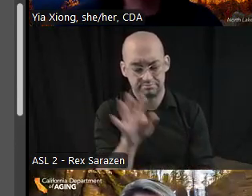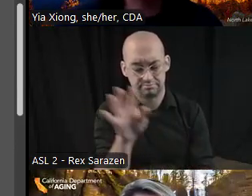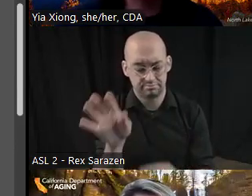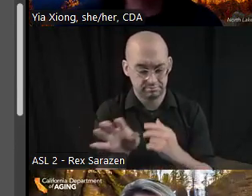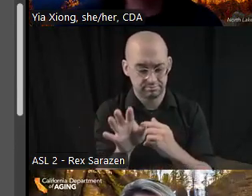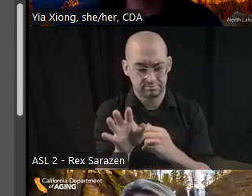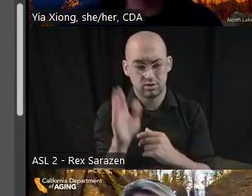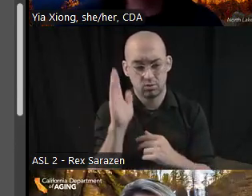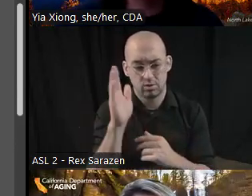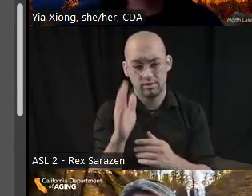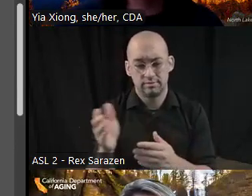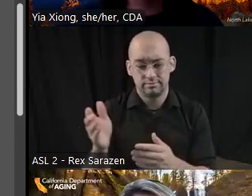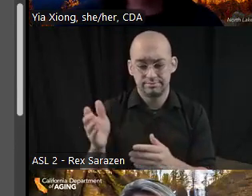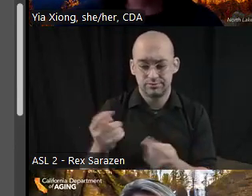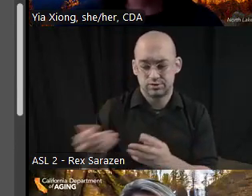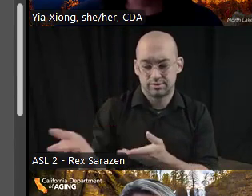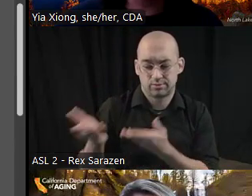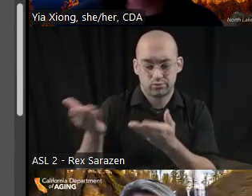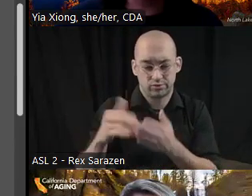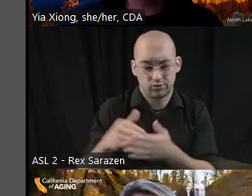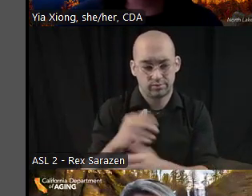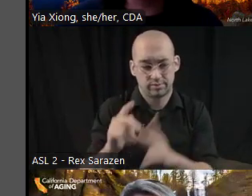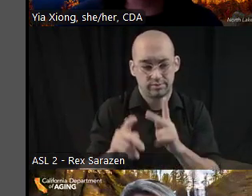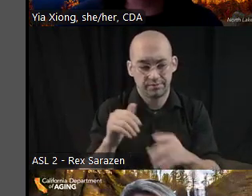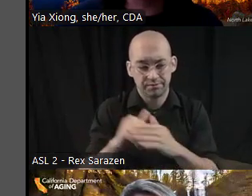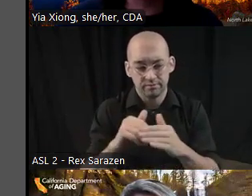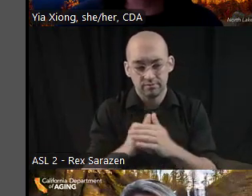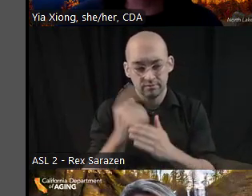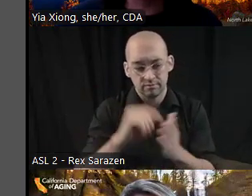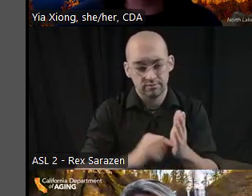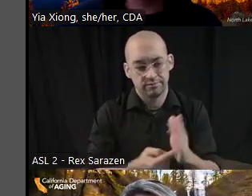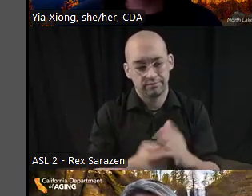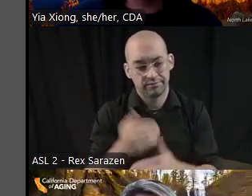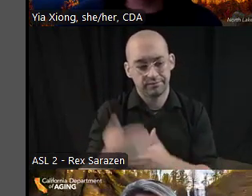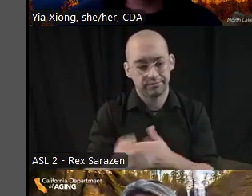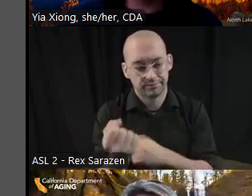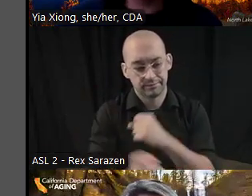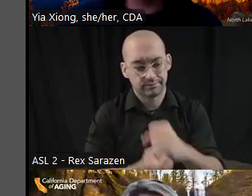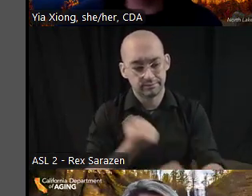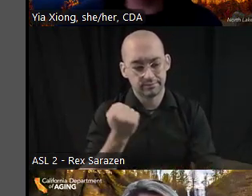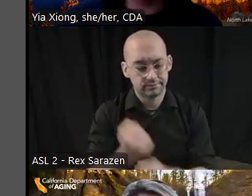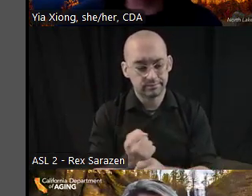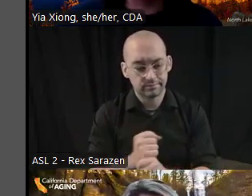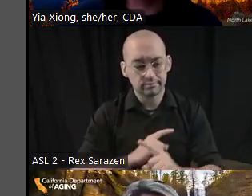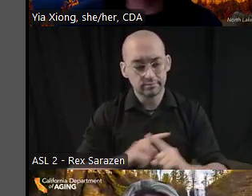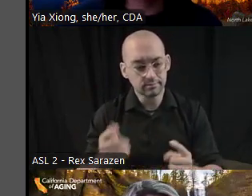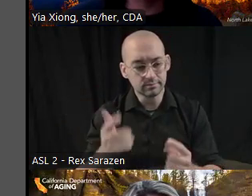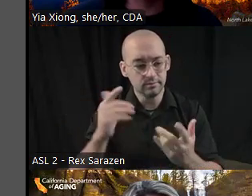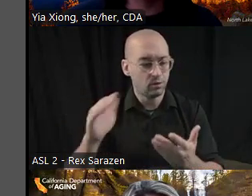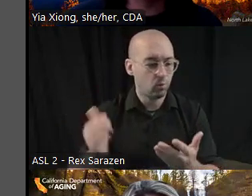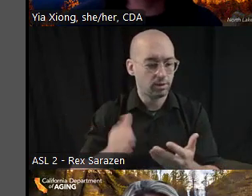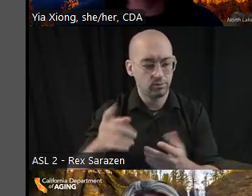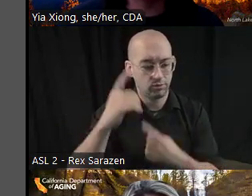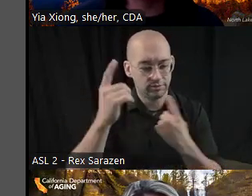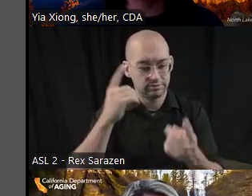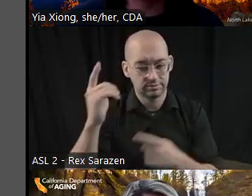some recruitment for the beginning of next year, but welcome your thoughts on that as well. And I see Denny has his